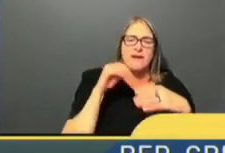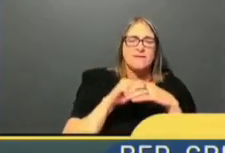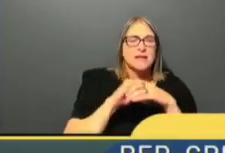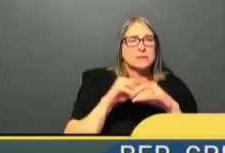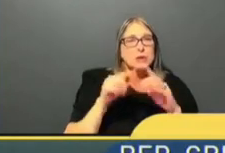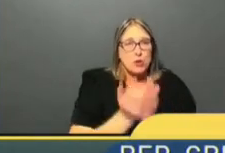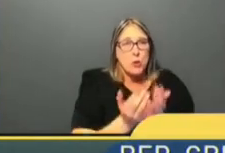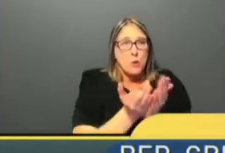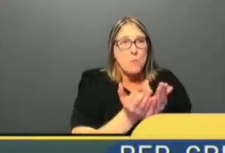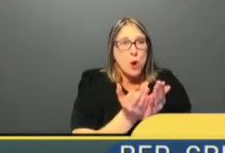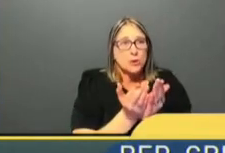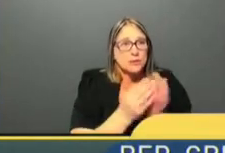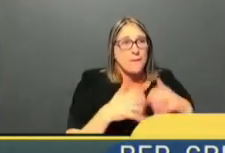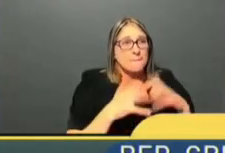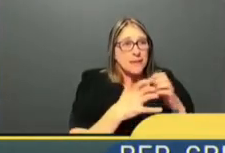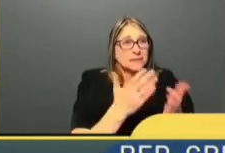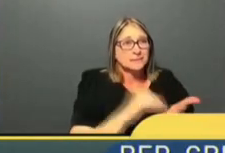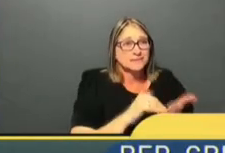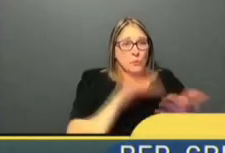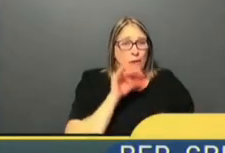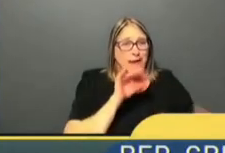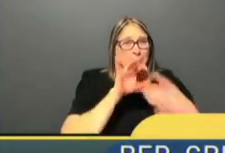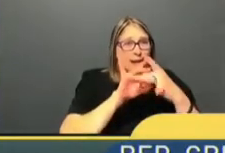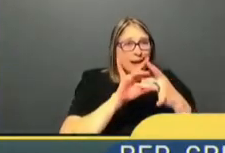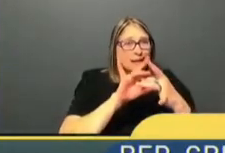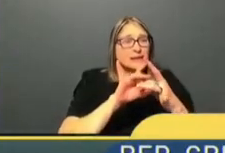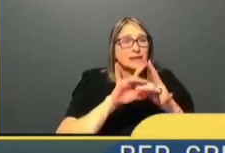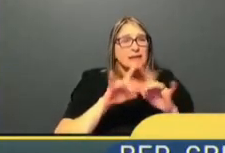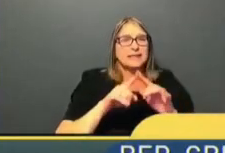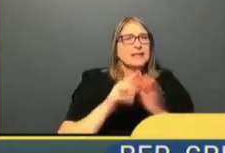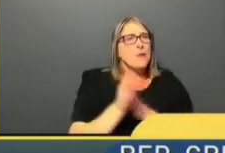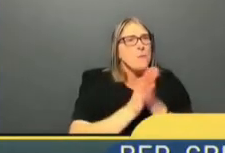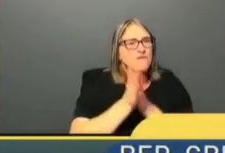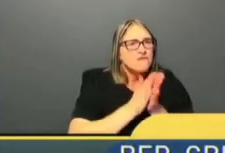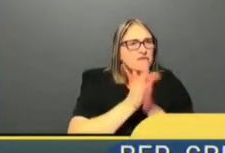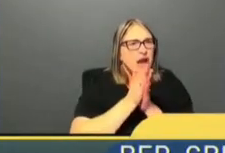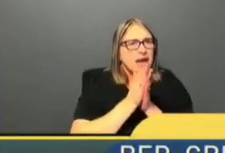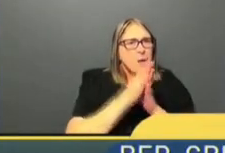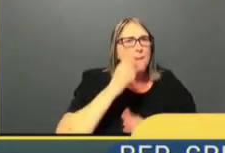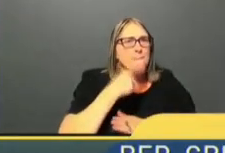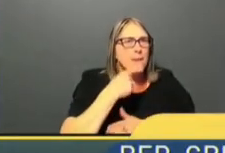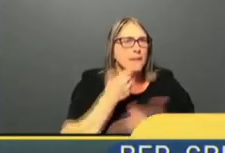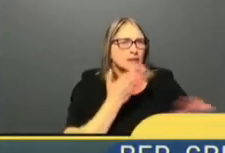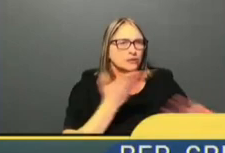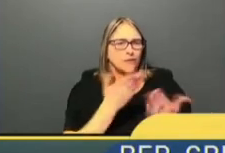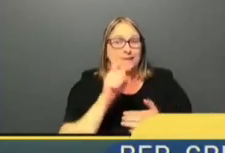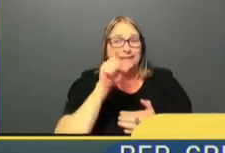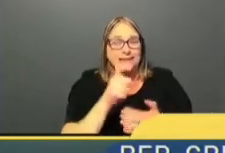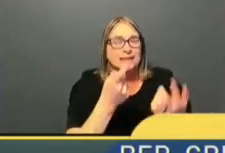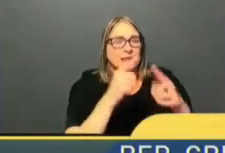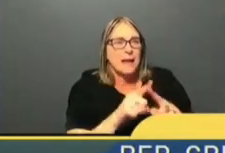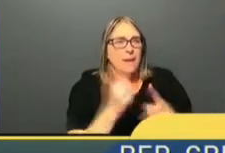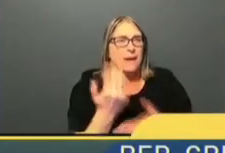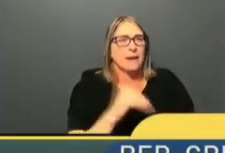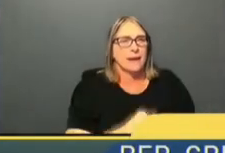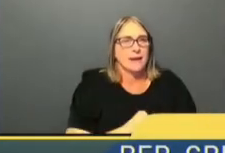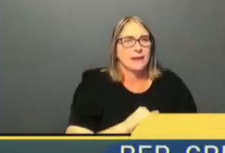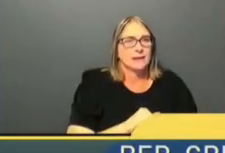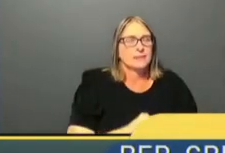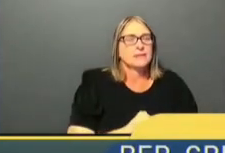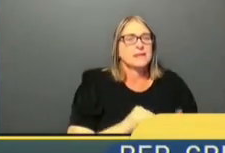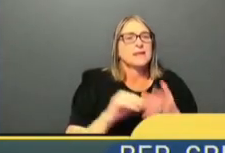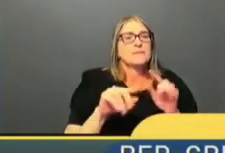to reconnect Washington, to provide a vital public service once more. That's the spirit of this Washington State